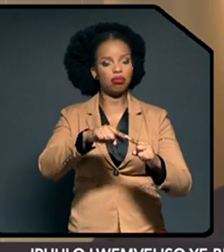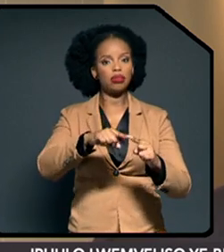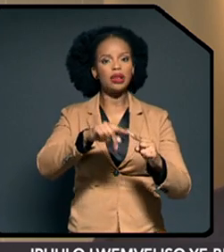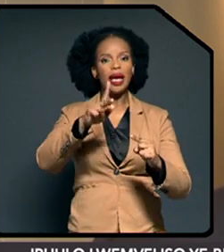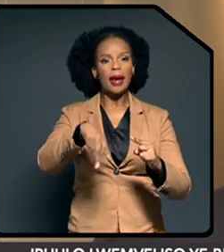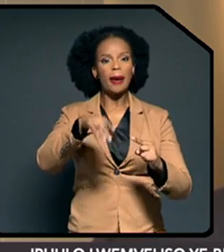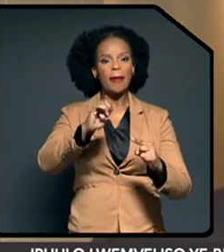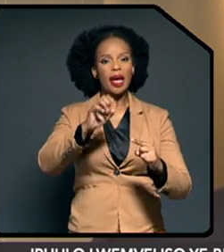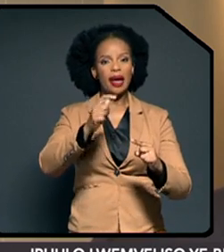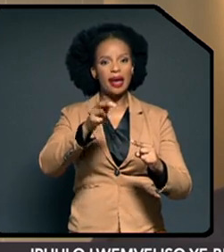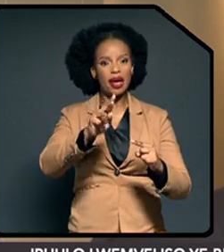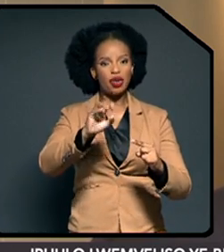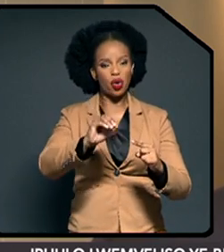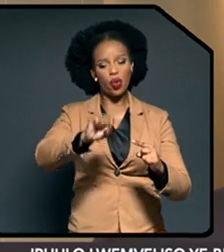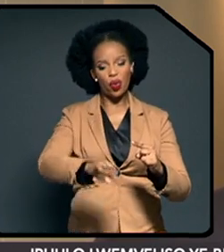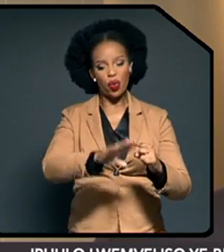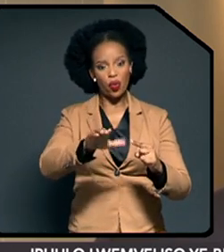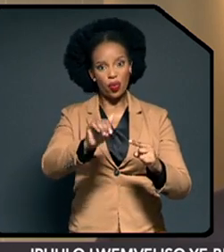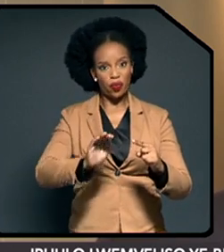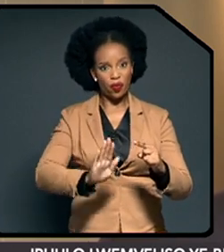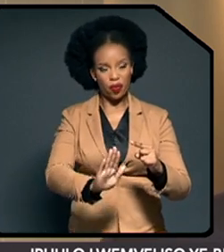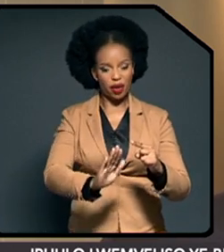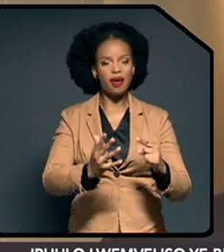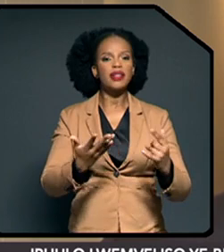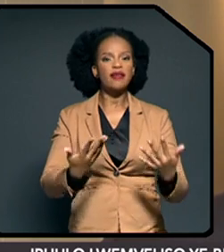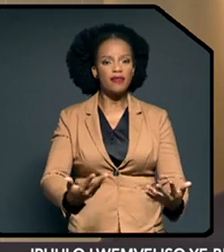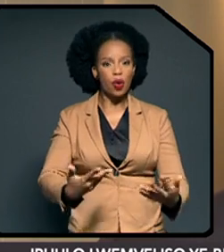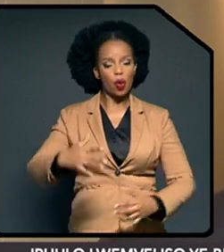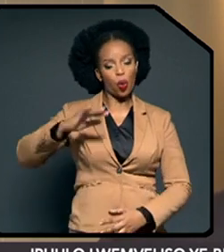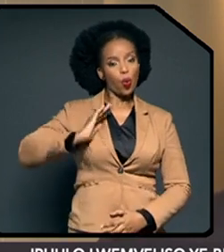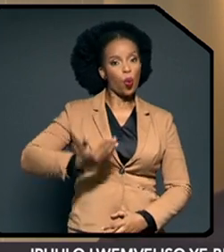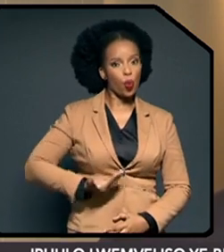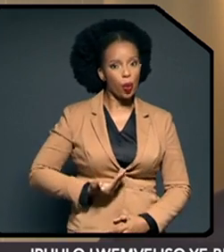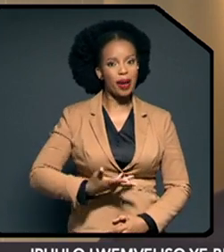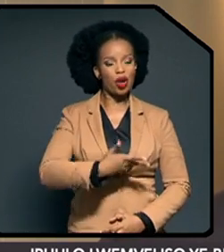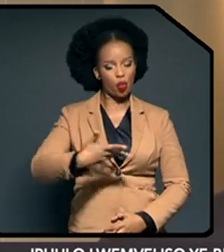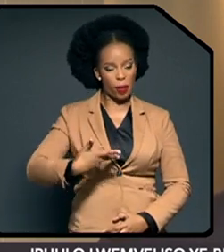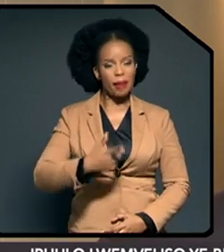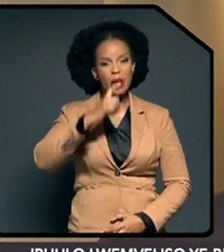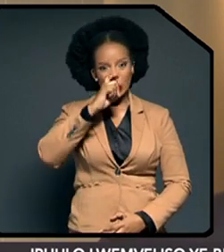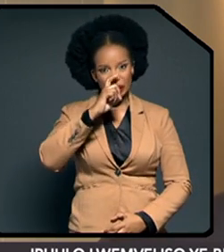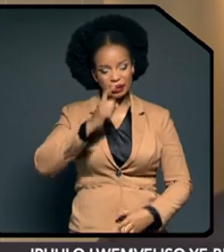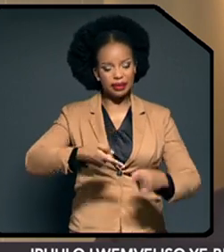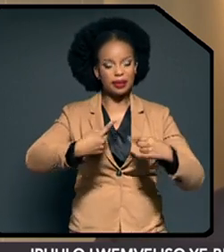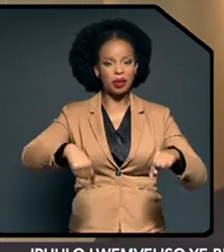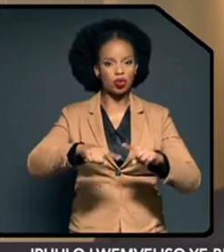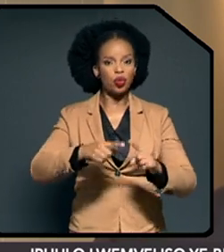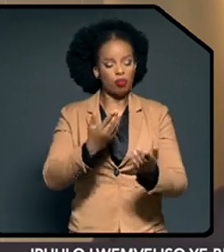yobana abantu besifazane, oomama noosisi bethu bakwazi ukufakwa